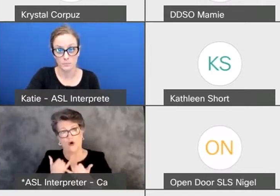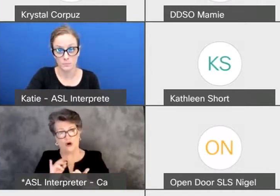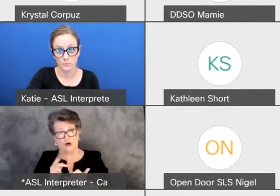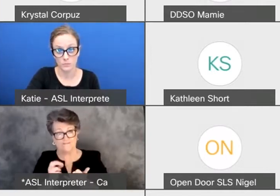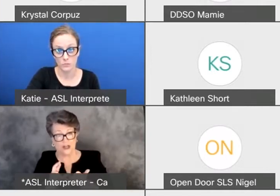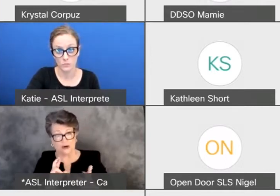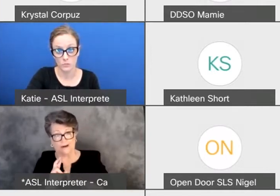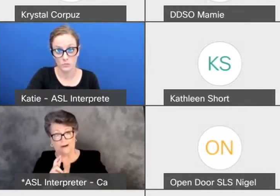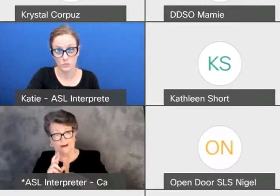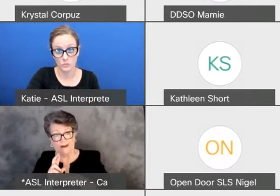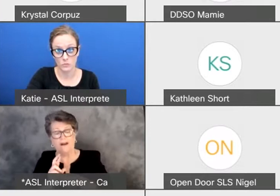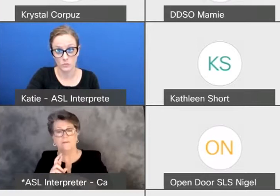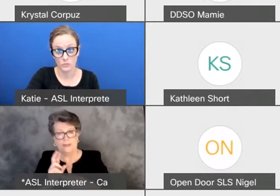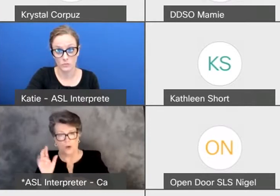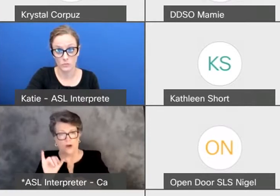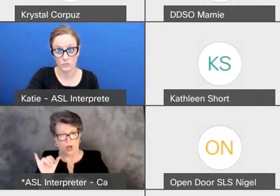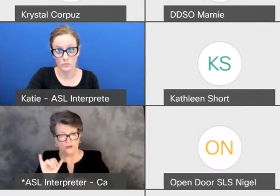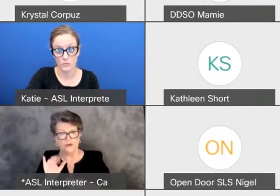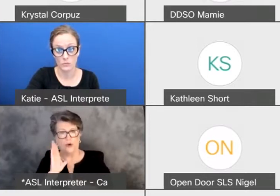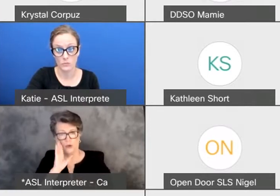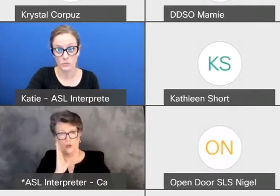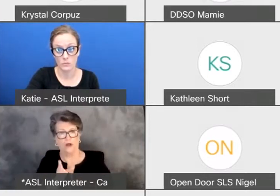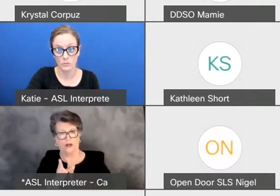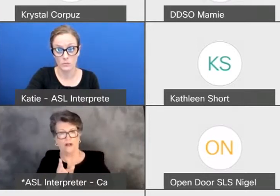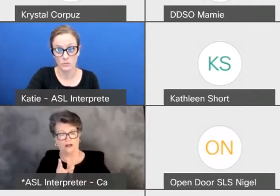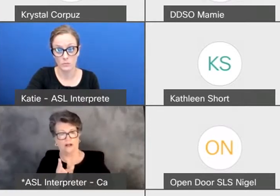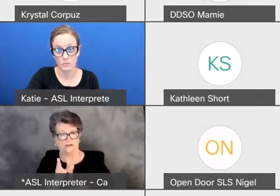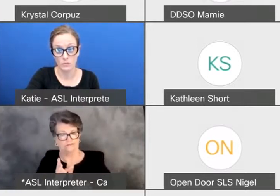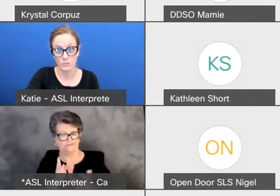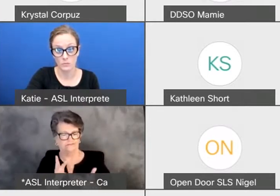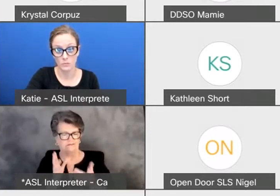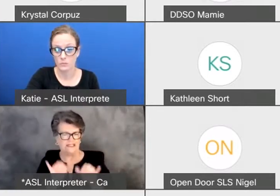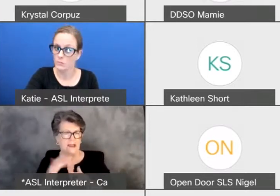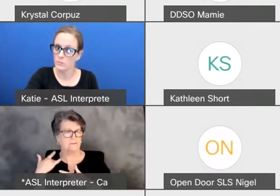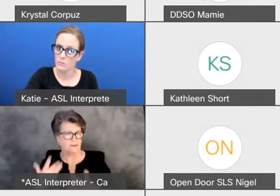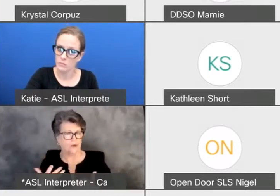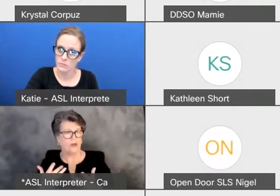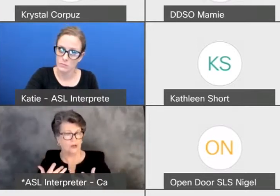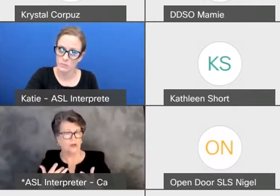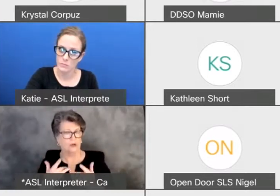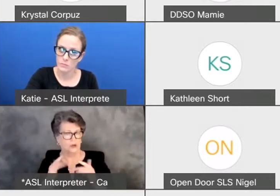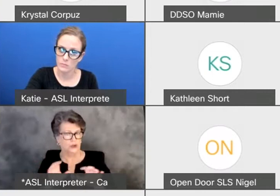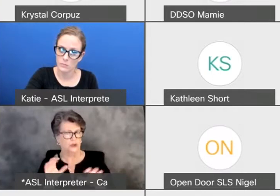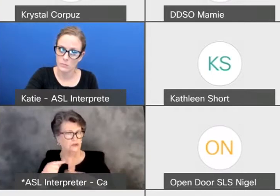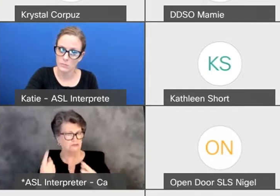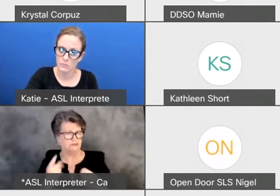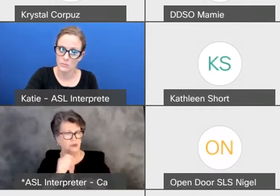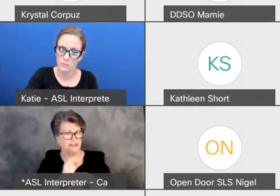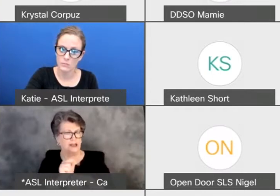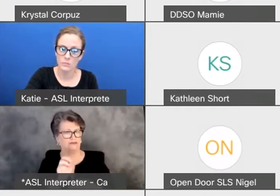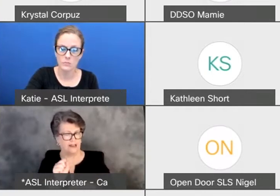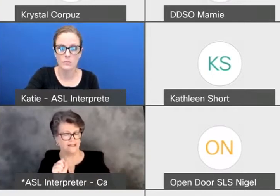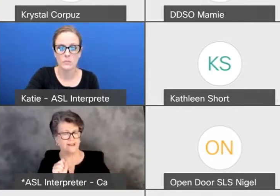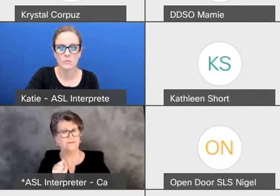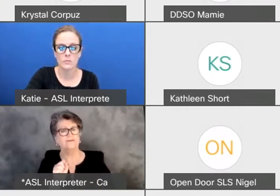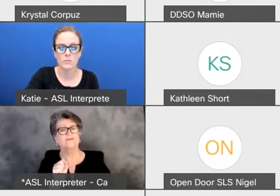we are also going to do what we've typically have done to set those rates, and then